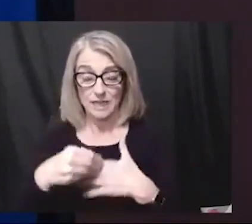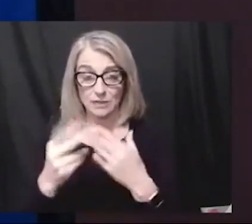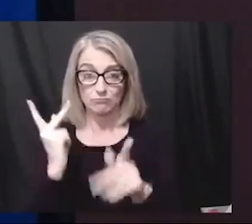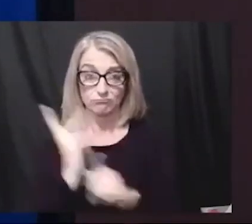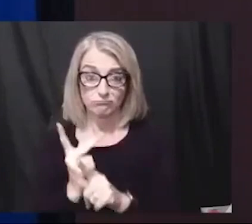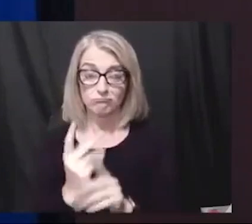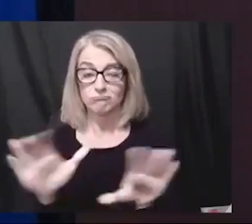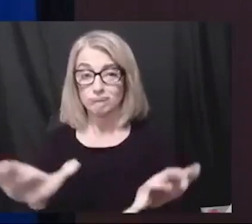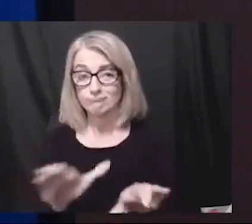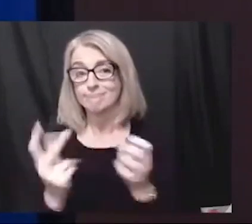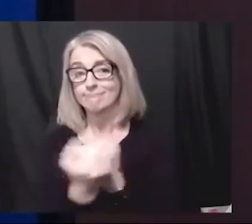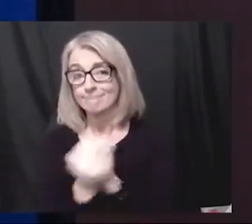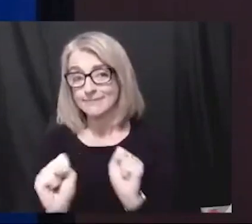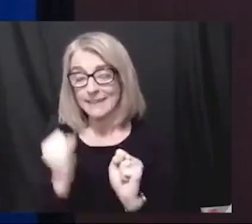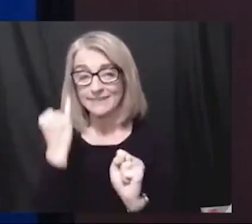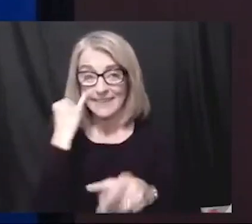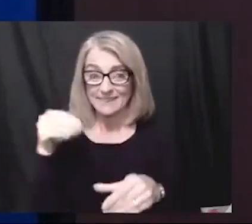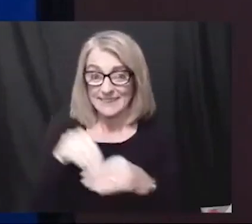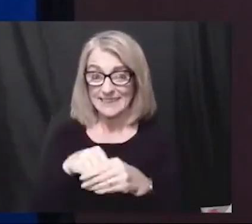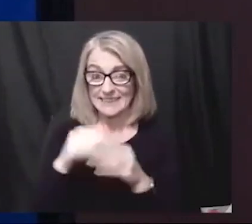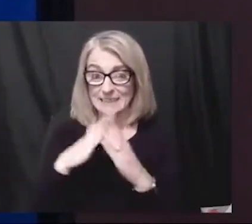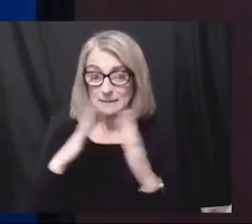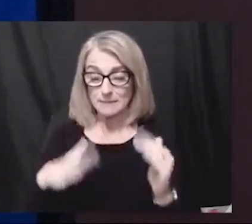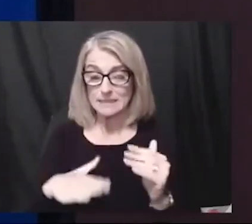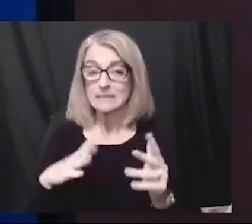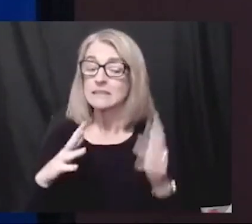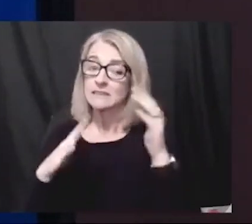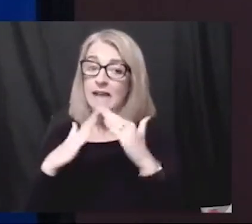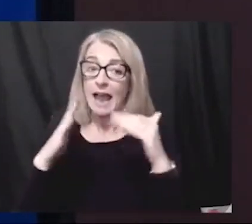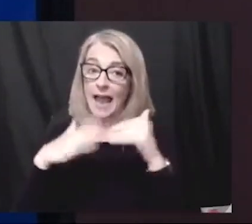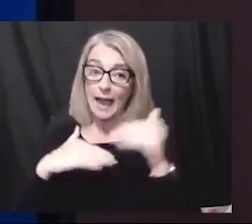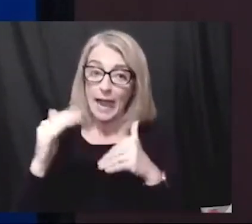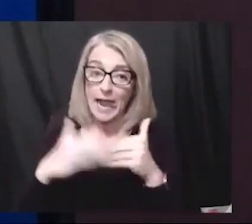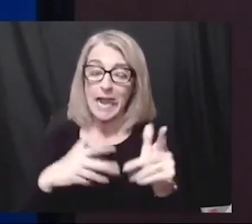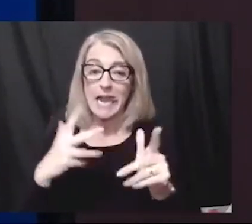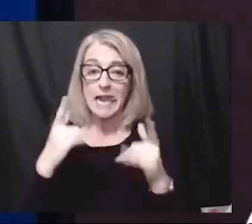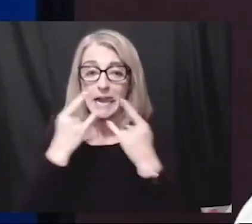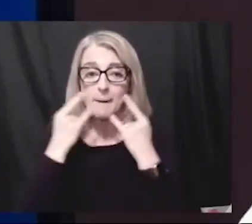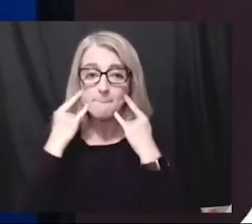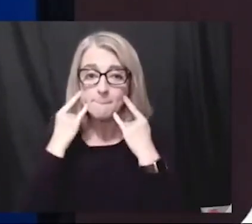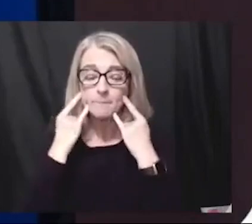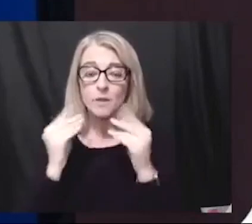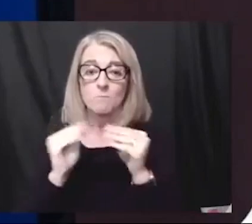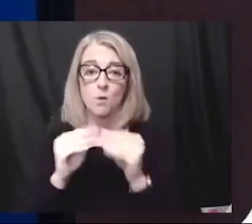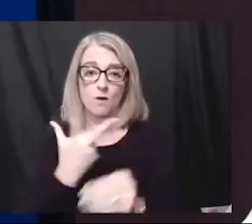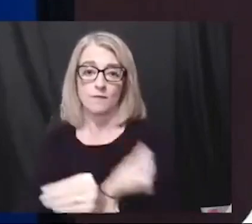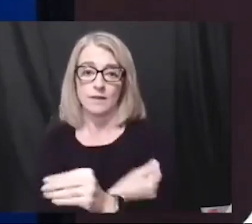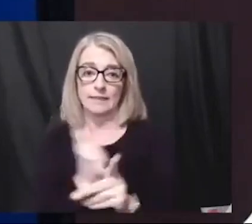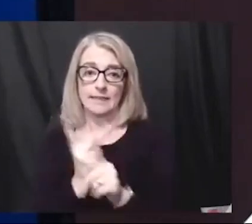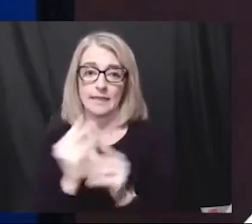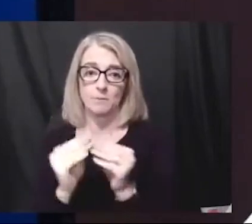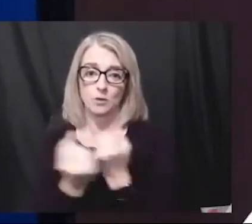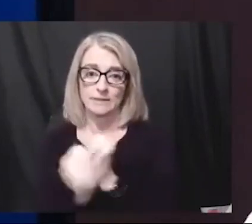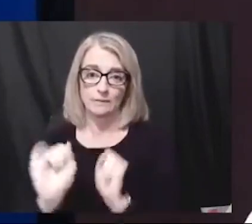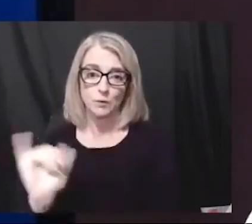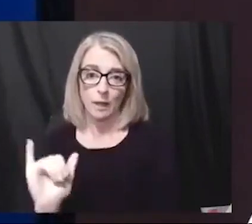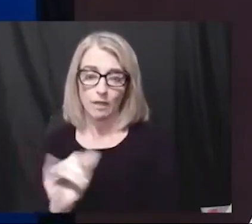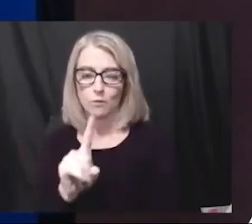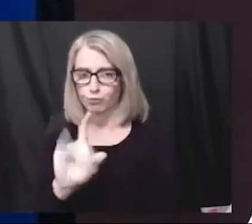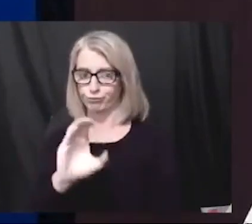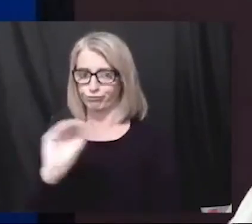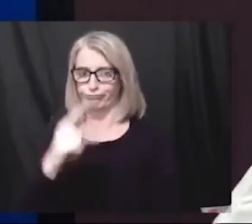8 active infections, 7 in recovery. But, interestingly, you bring up that point about vaccination and how it helps improve your risk